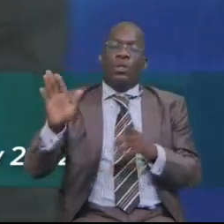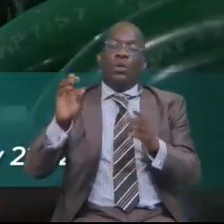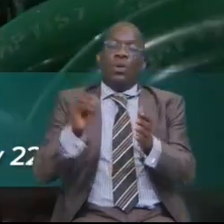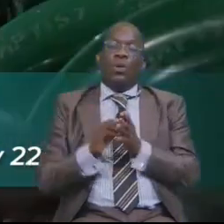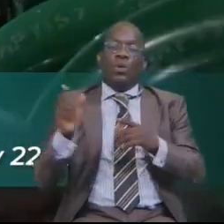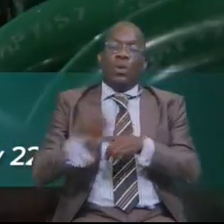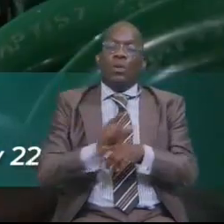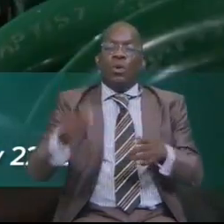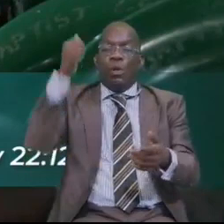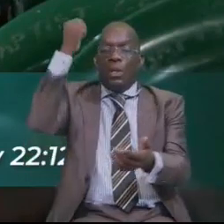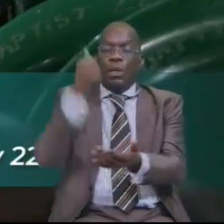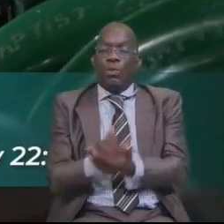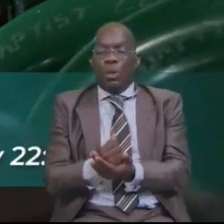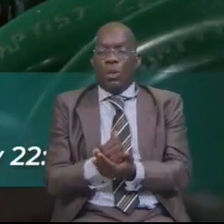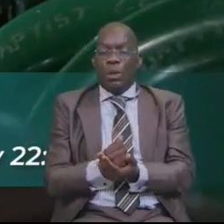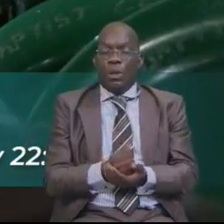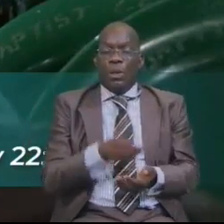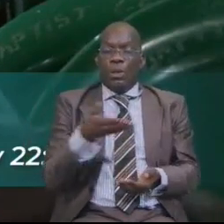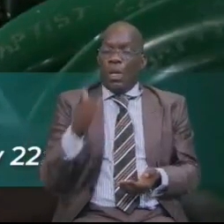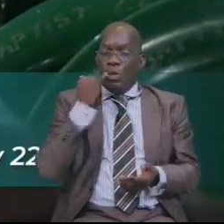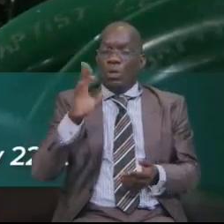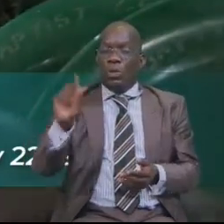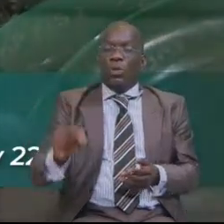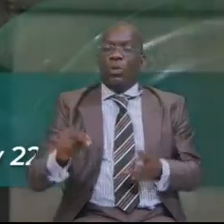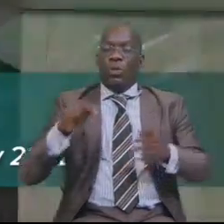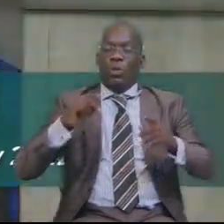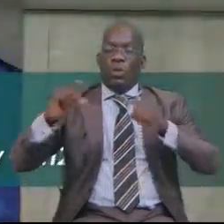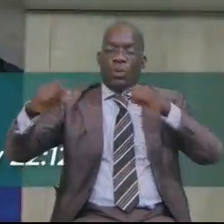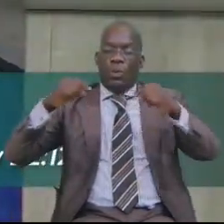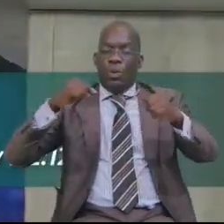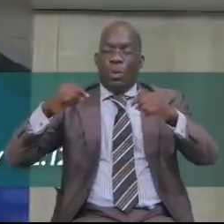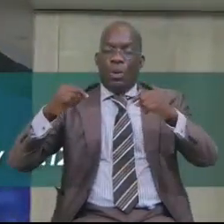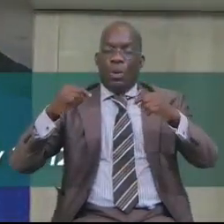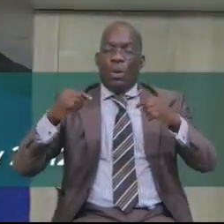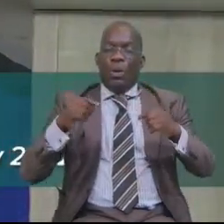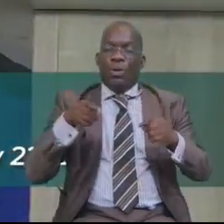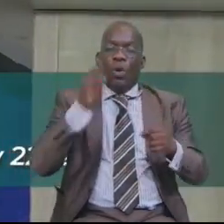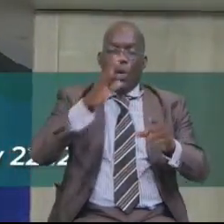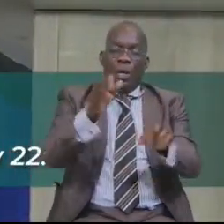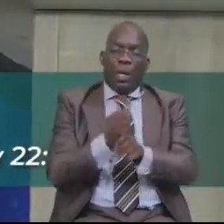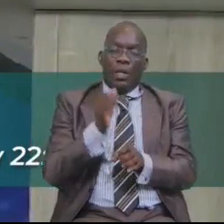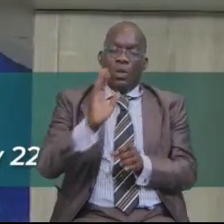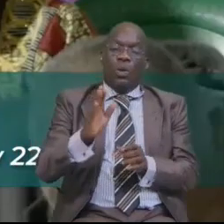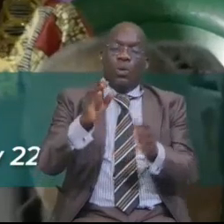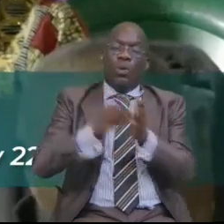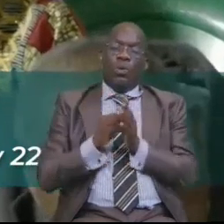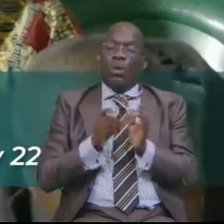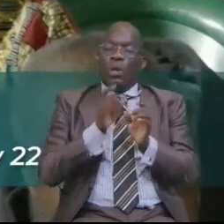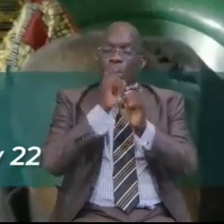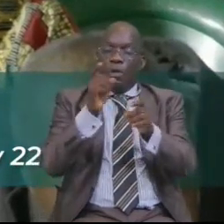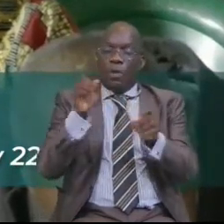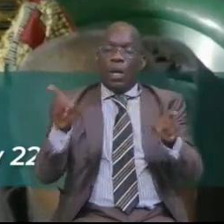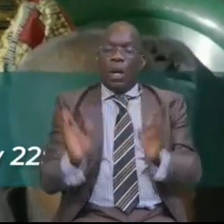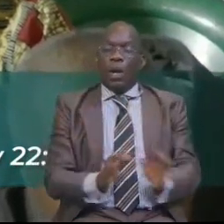Amen. There's no competition. You will receive your own reward according to your labor. And there is